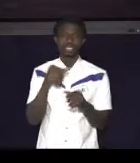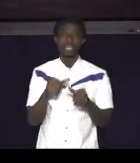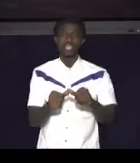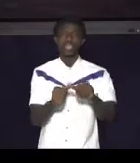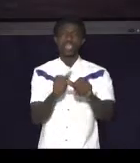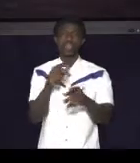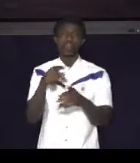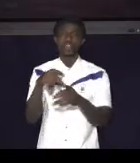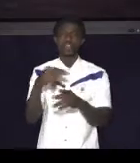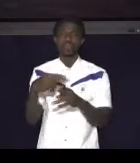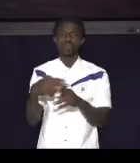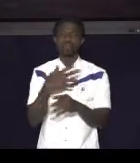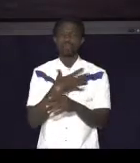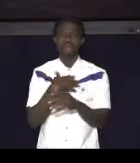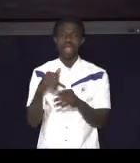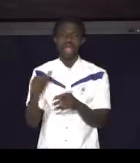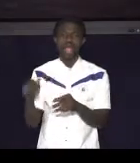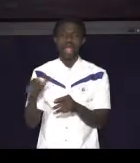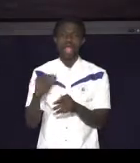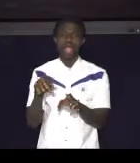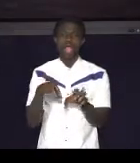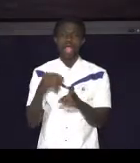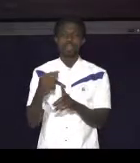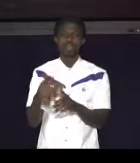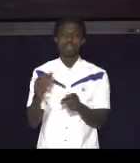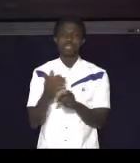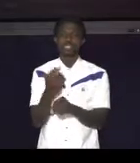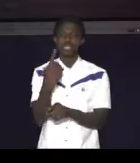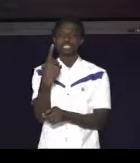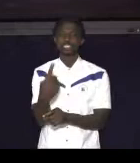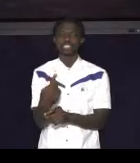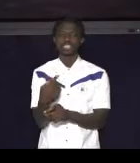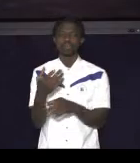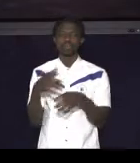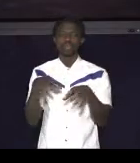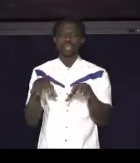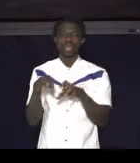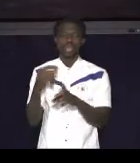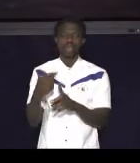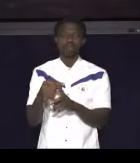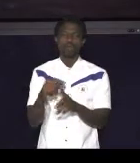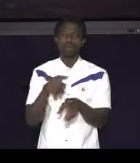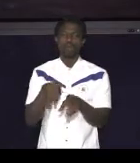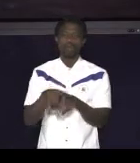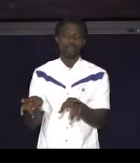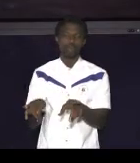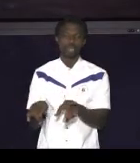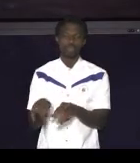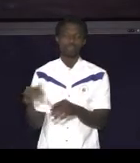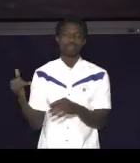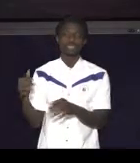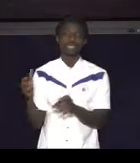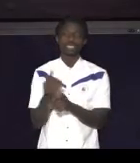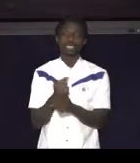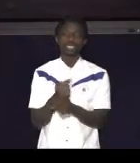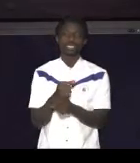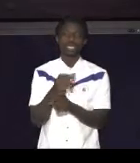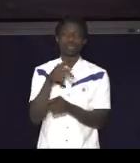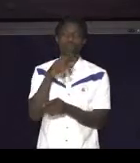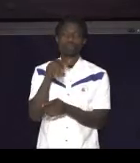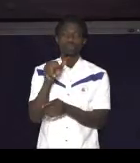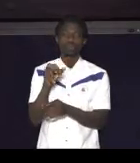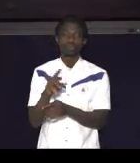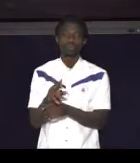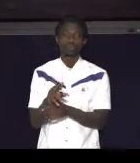Indefinite pronouns and adverbs take singular verbs, but in contrast, they take plural pronouns and